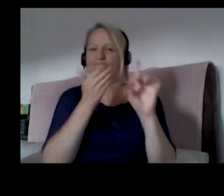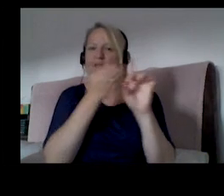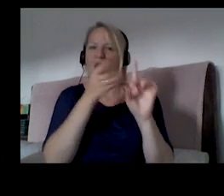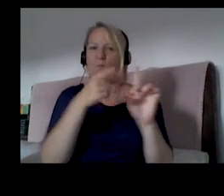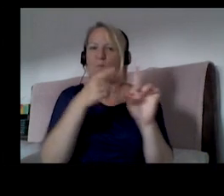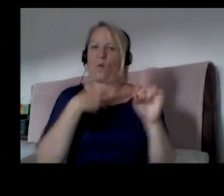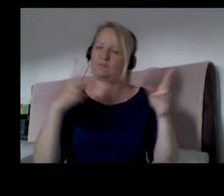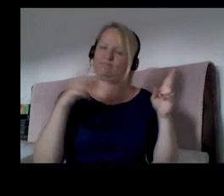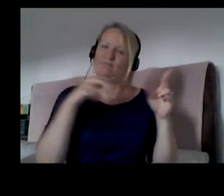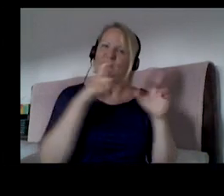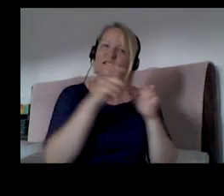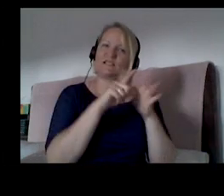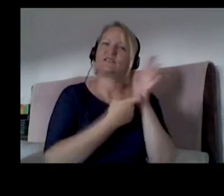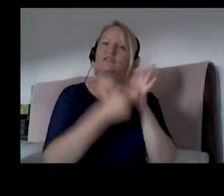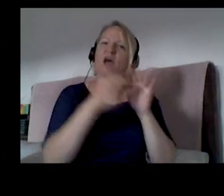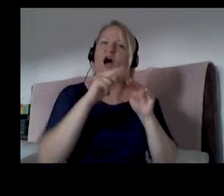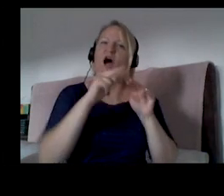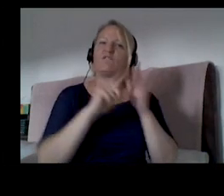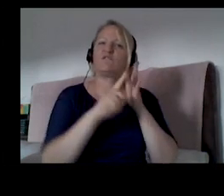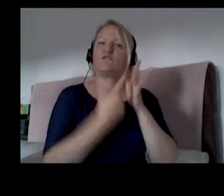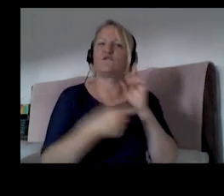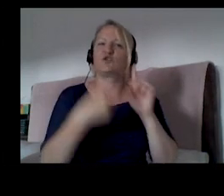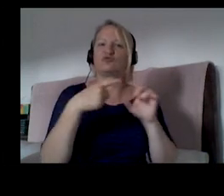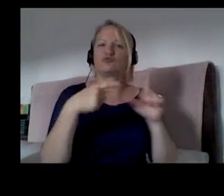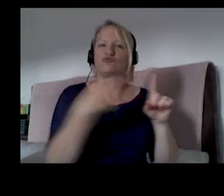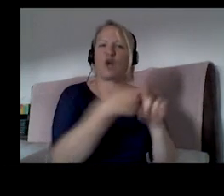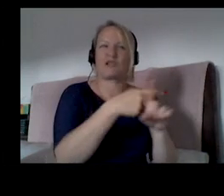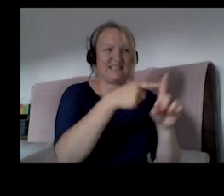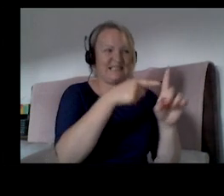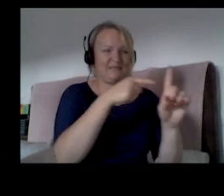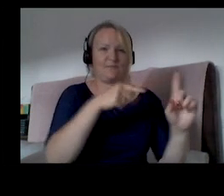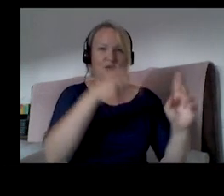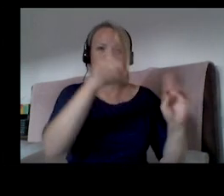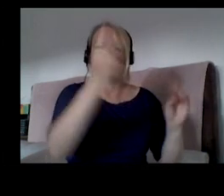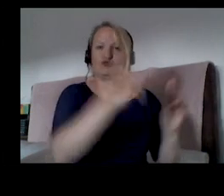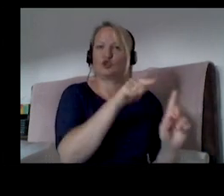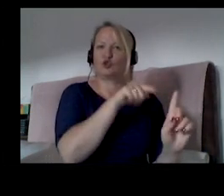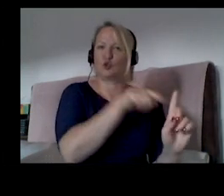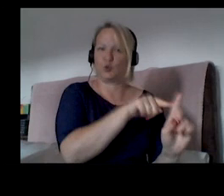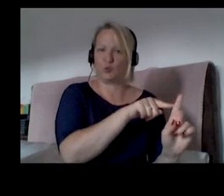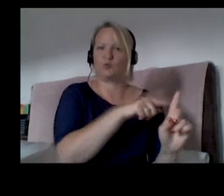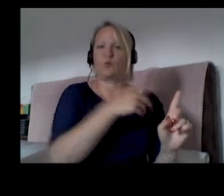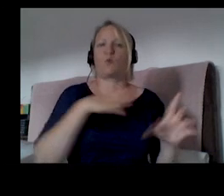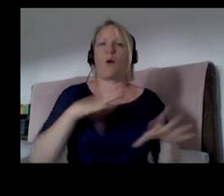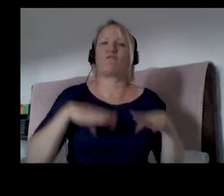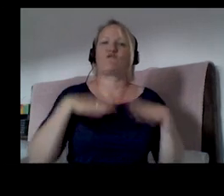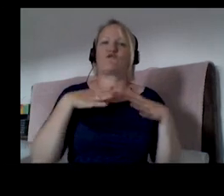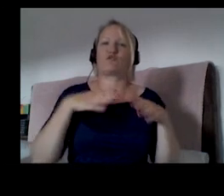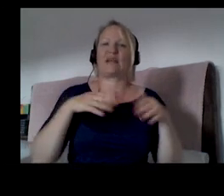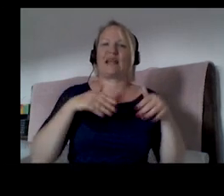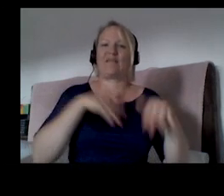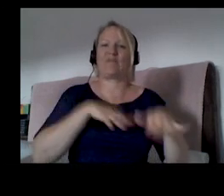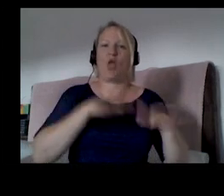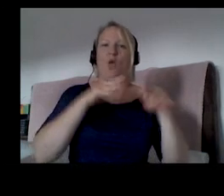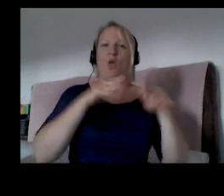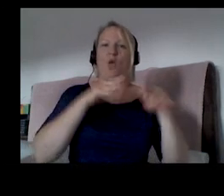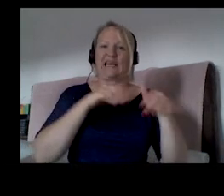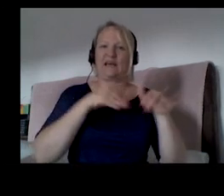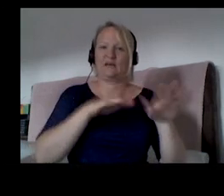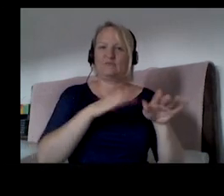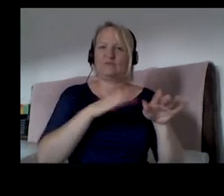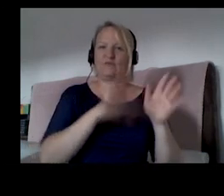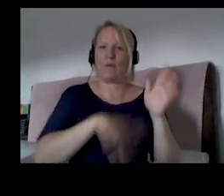One of the key aims of the project is to relieve the congested Dartford Crossing and approach roads and improve their performance by